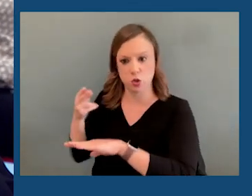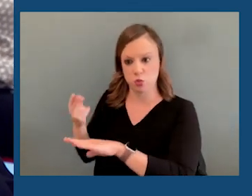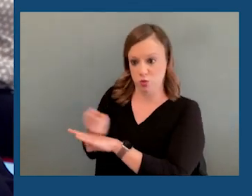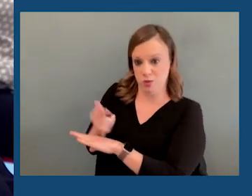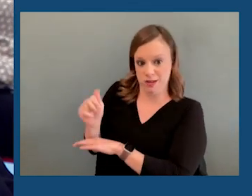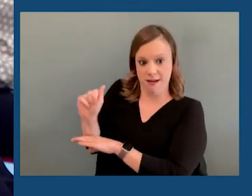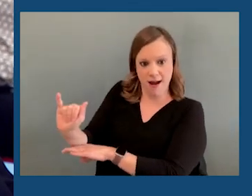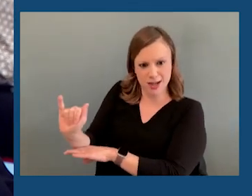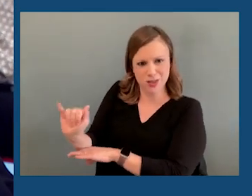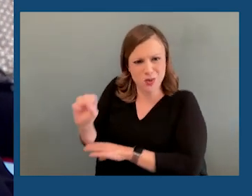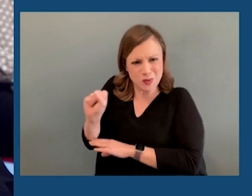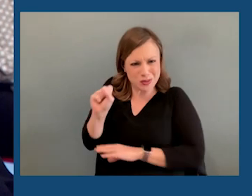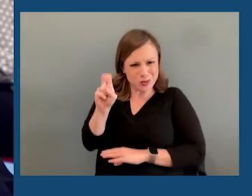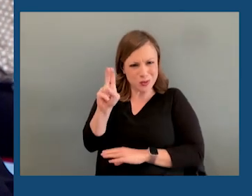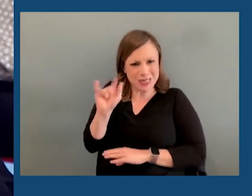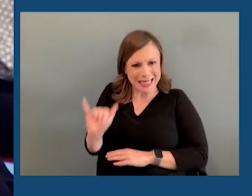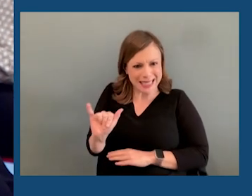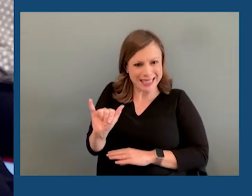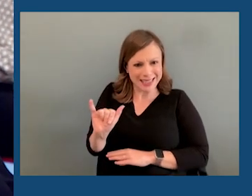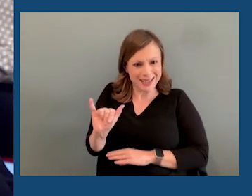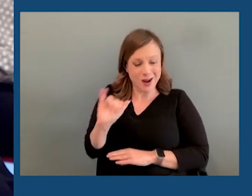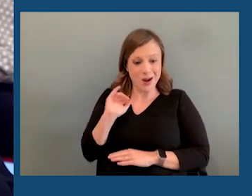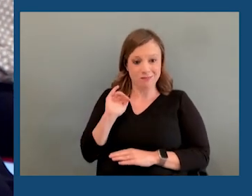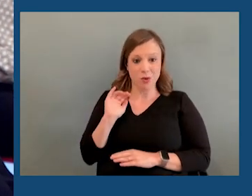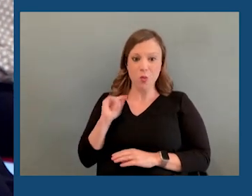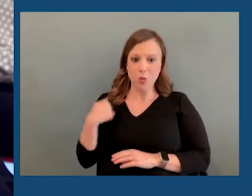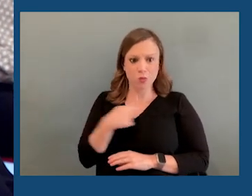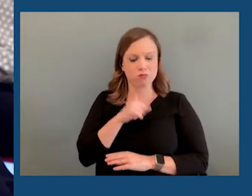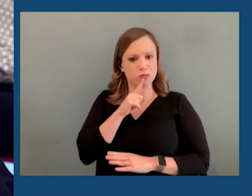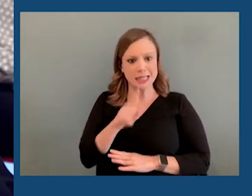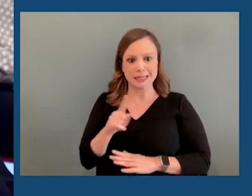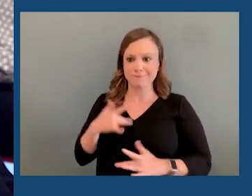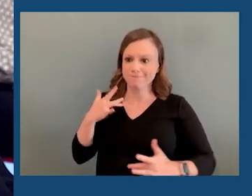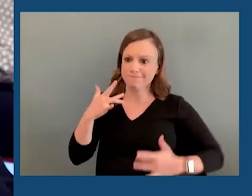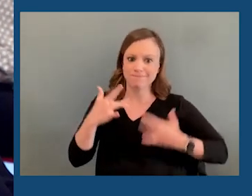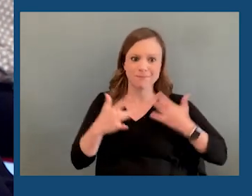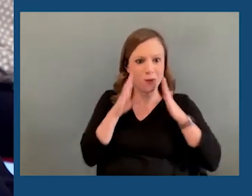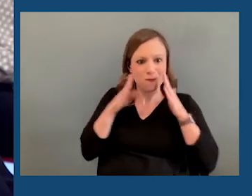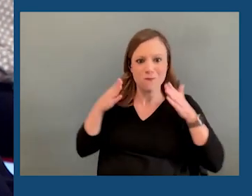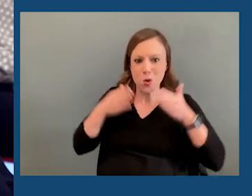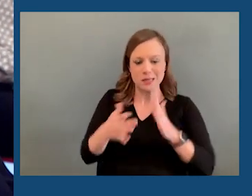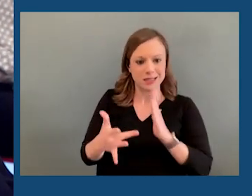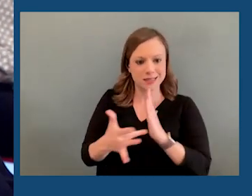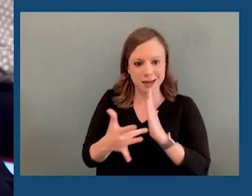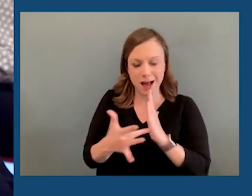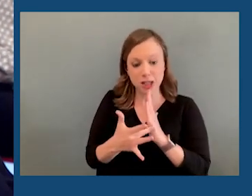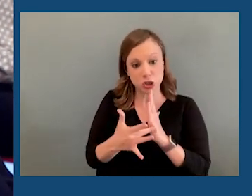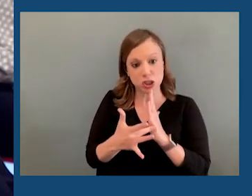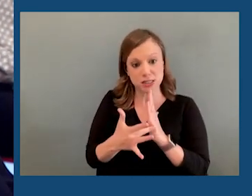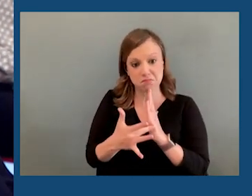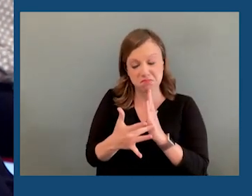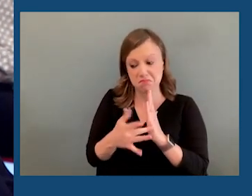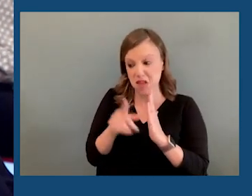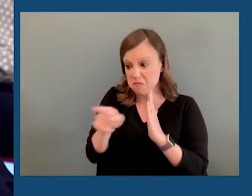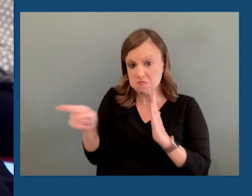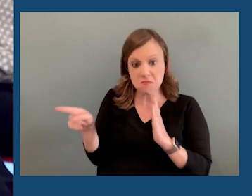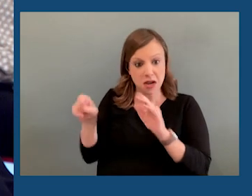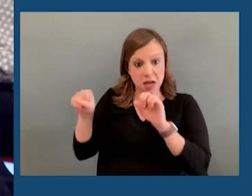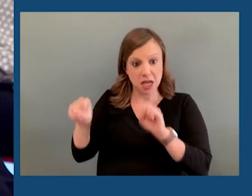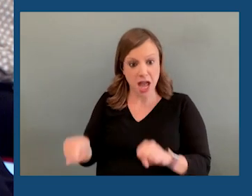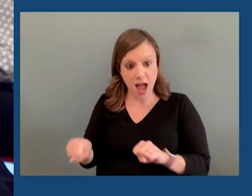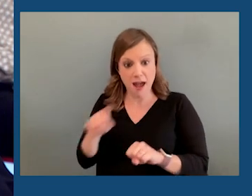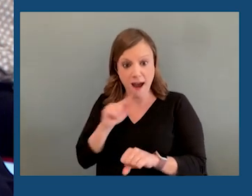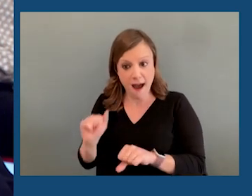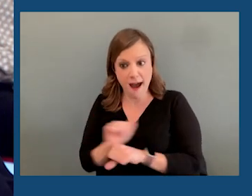the possibility of focusing on technologies that enable and produce the kind of workforce that the industries